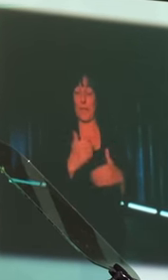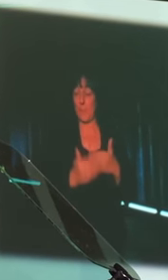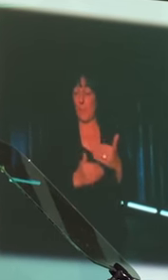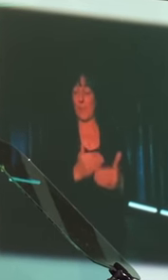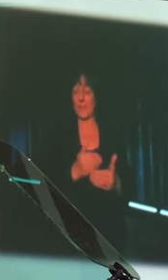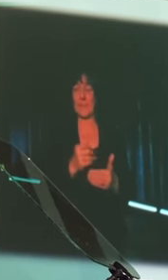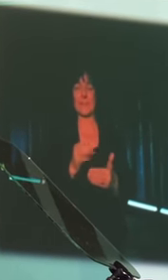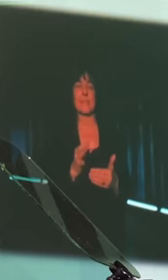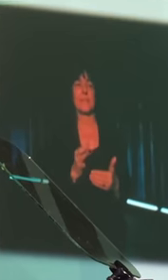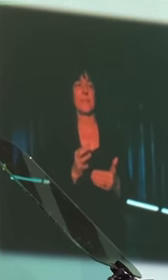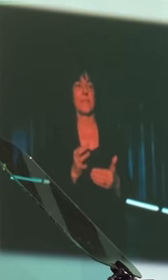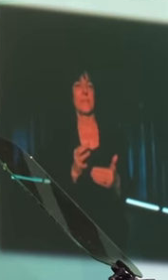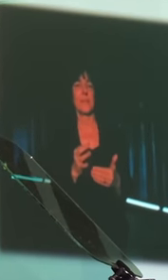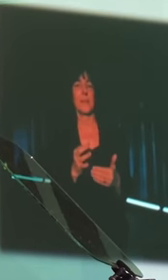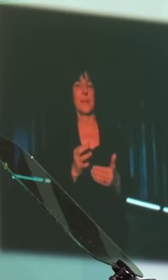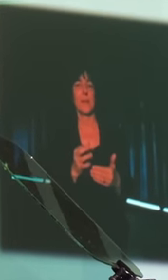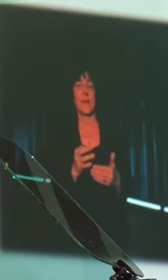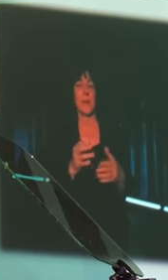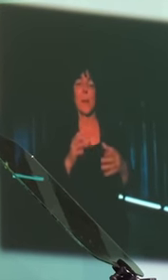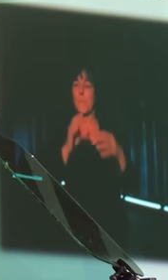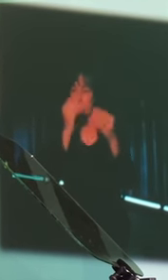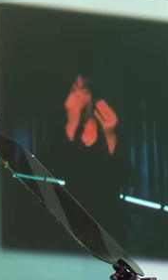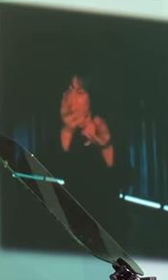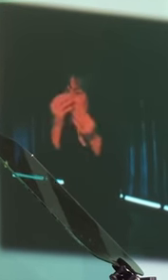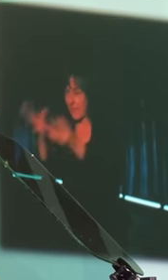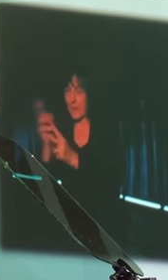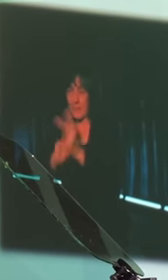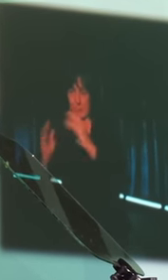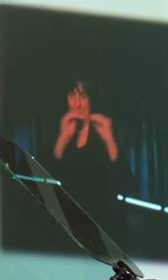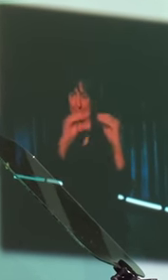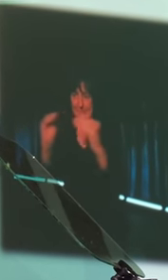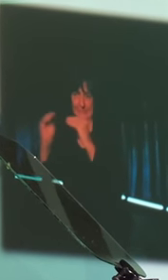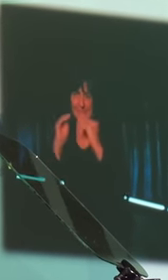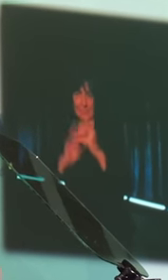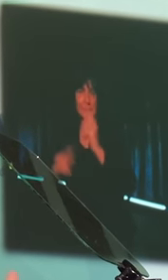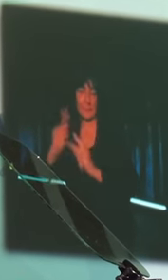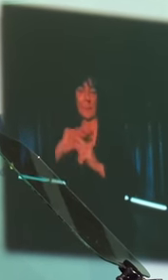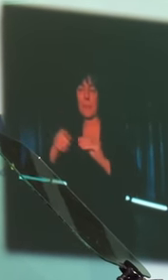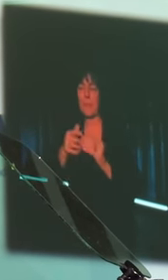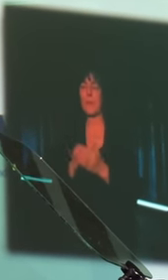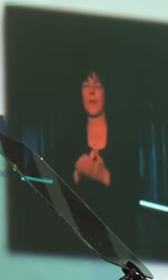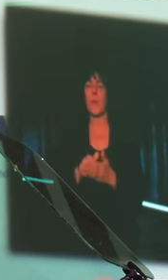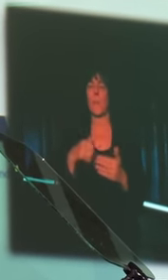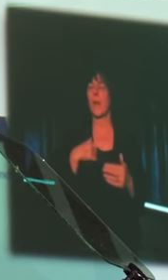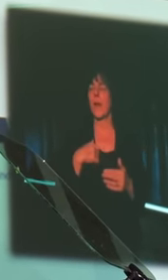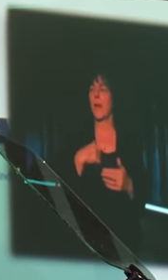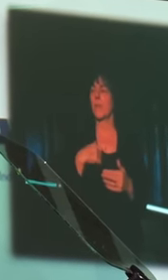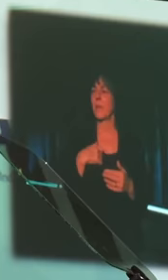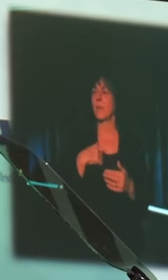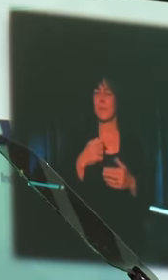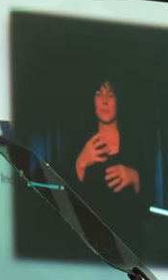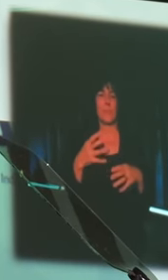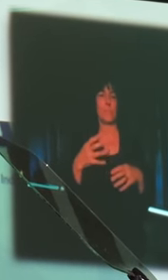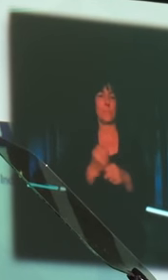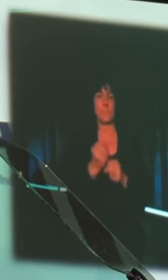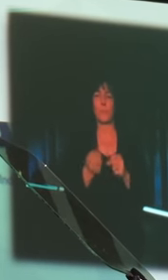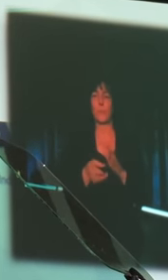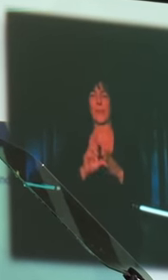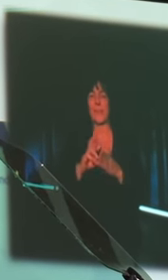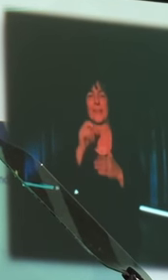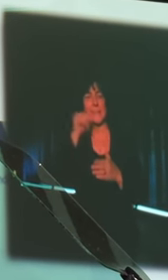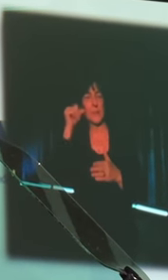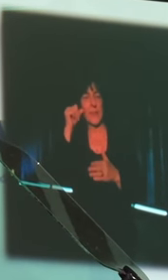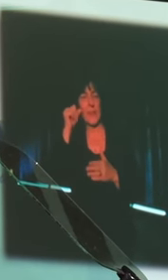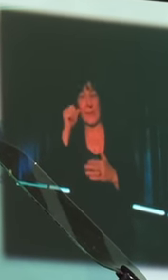process of not just briefing folks on that. In fact, we've had, there was a briefing yesterday. We're gonna have a briefing